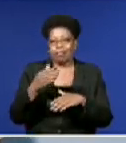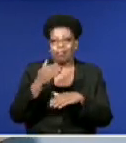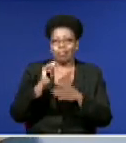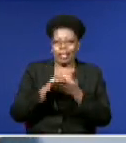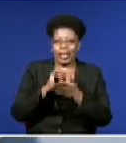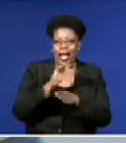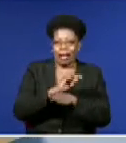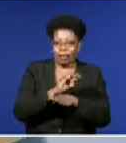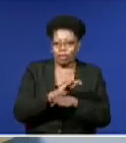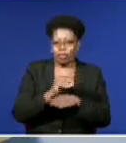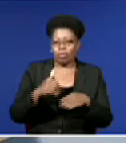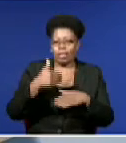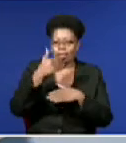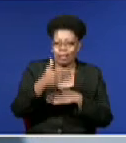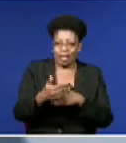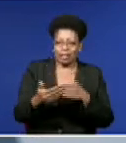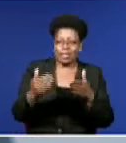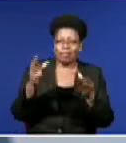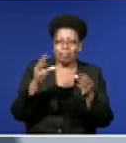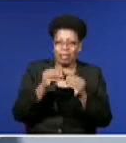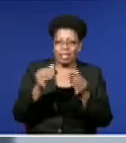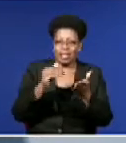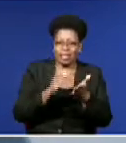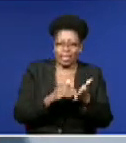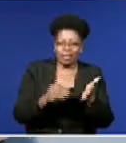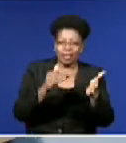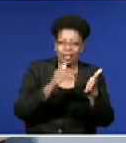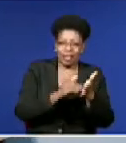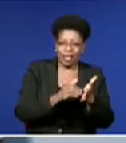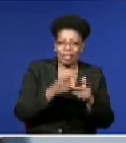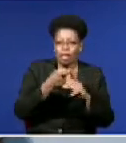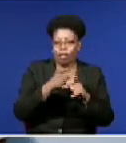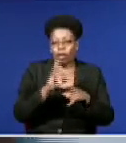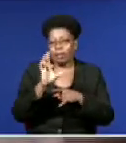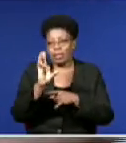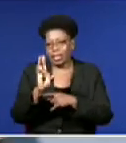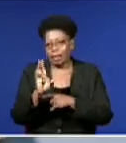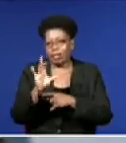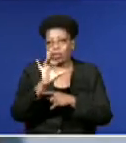afternoon. And after that is continuous meeting, 7 to 8 every morning to make sure